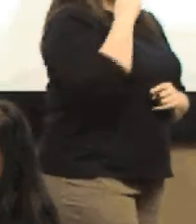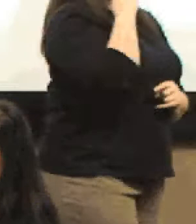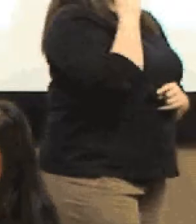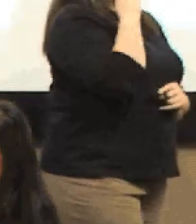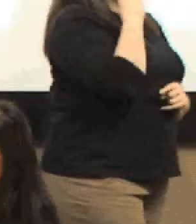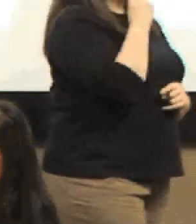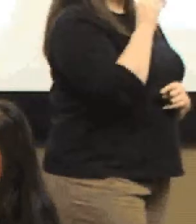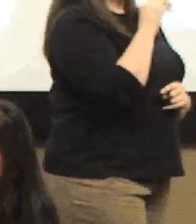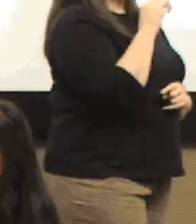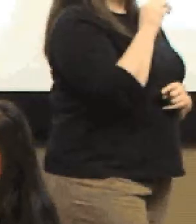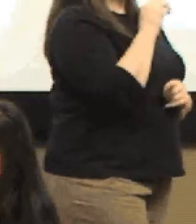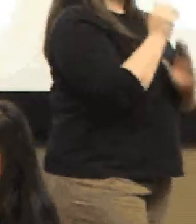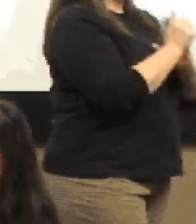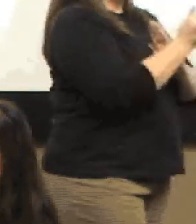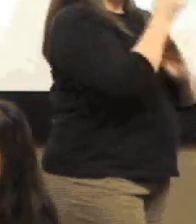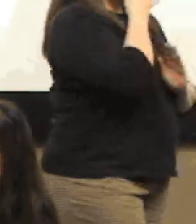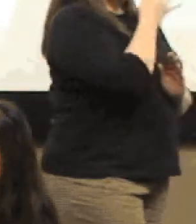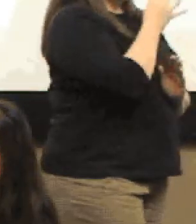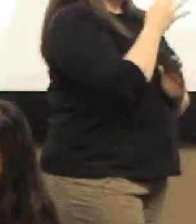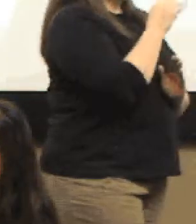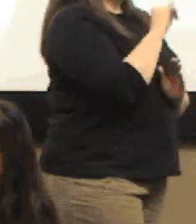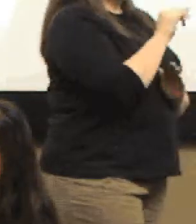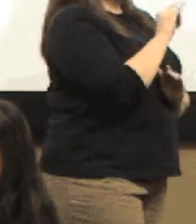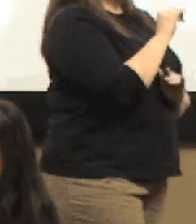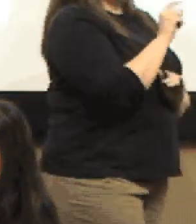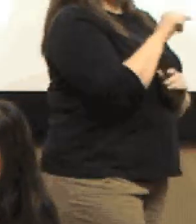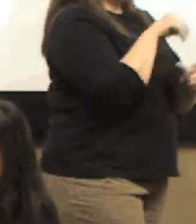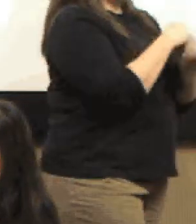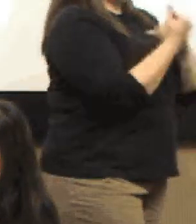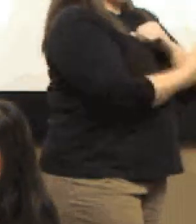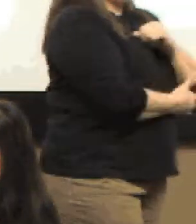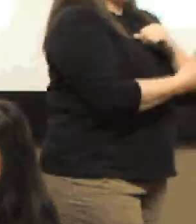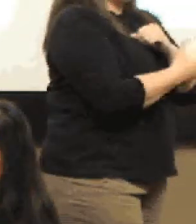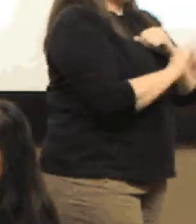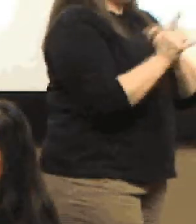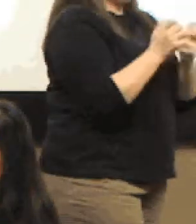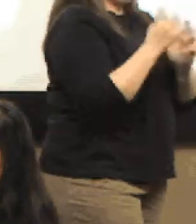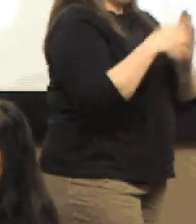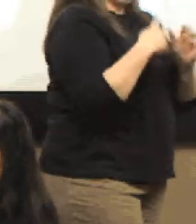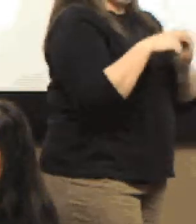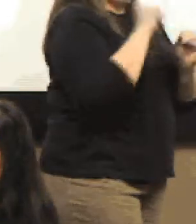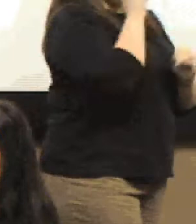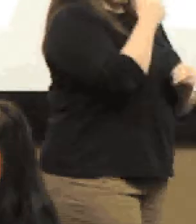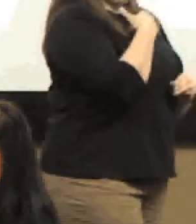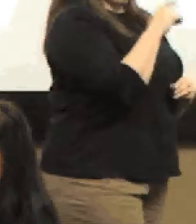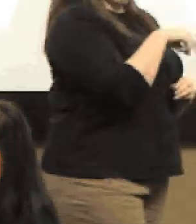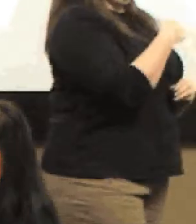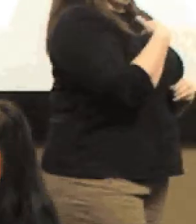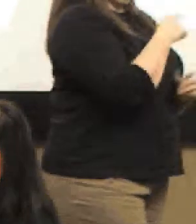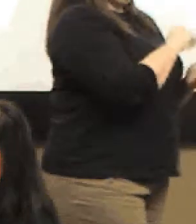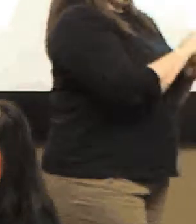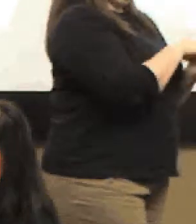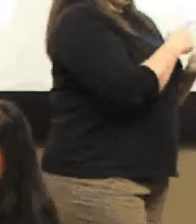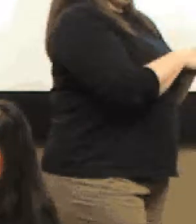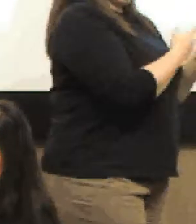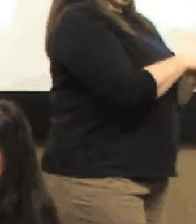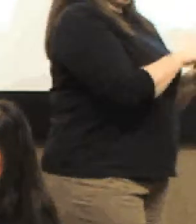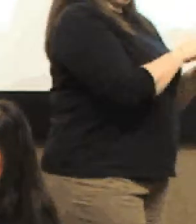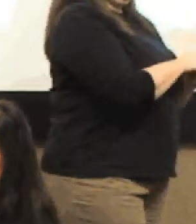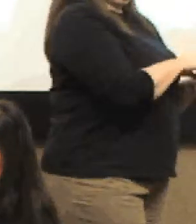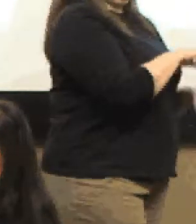experienced seasoned journalists in the countries where you want to read about it. You don't need me to write about what's going on